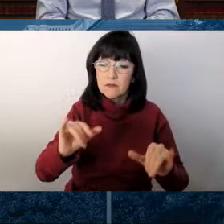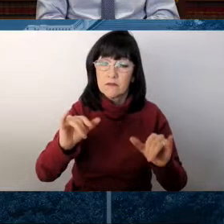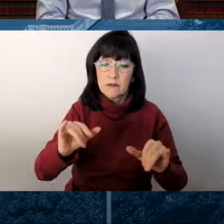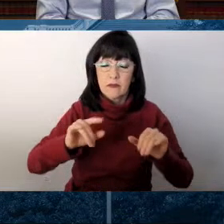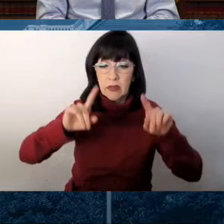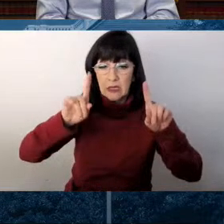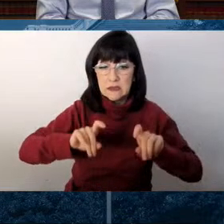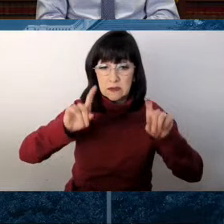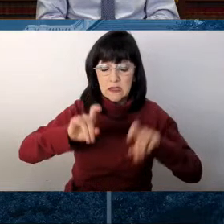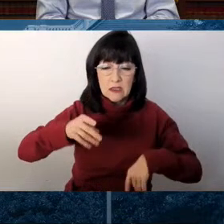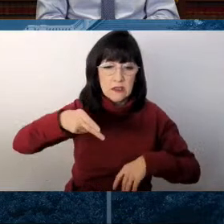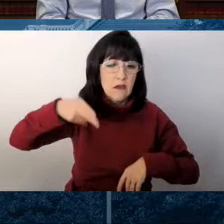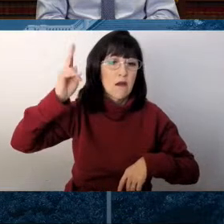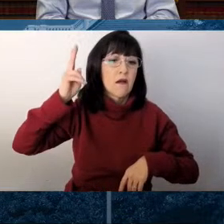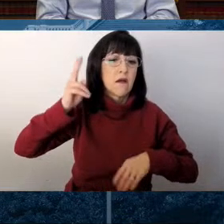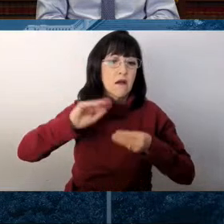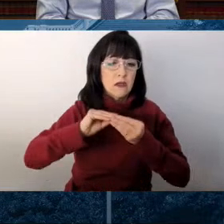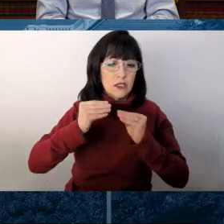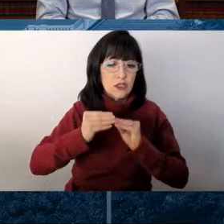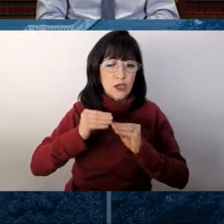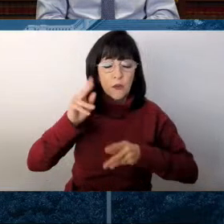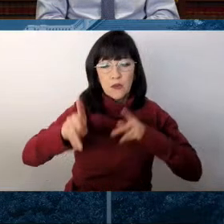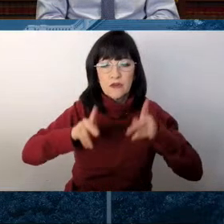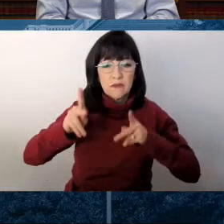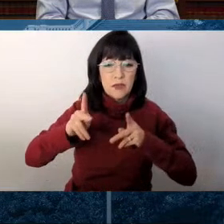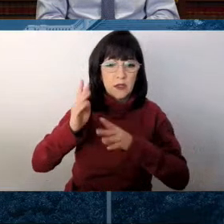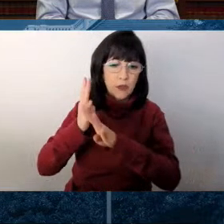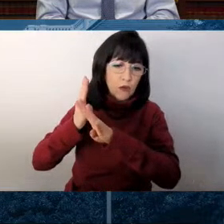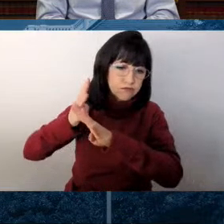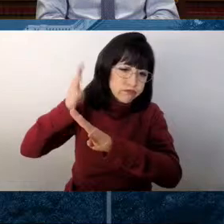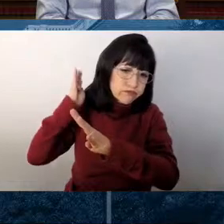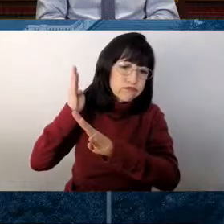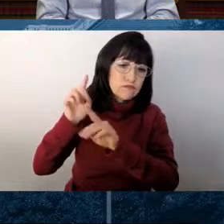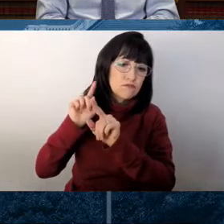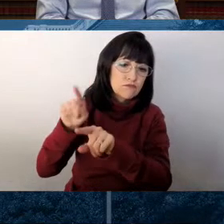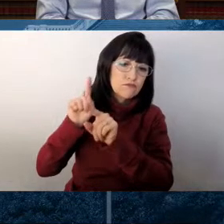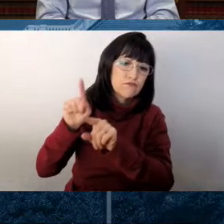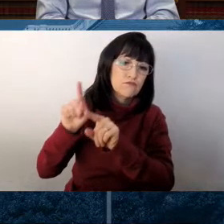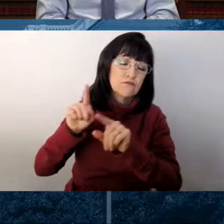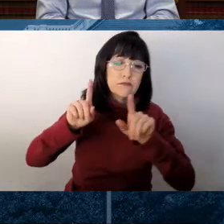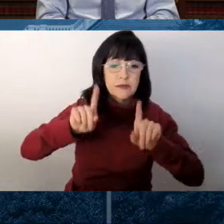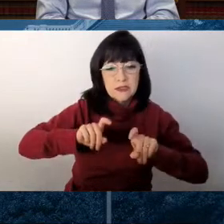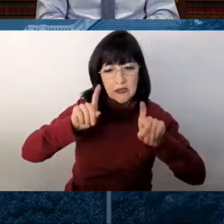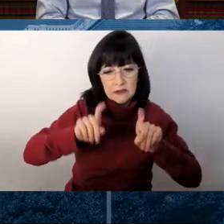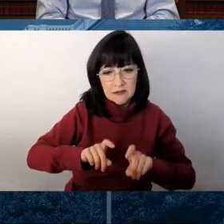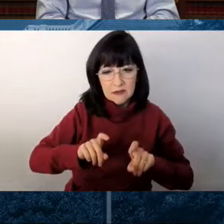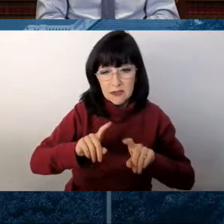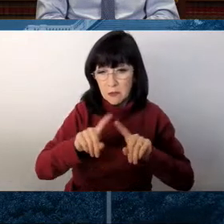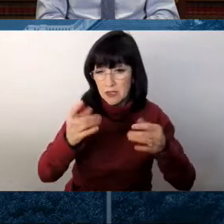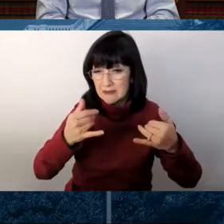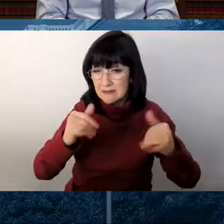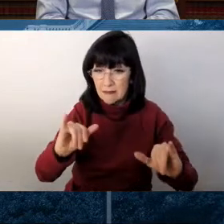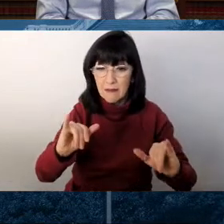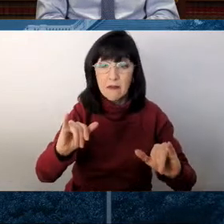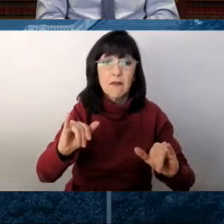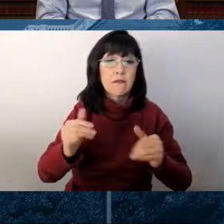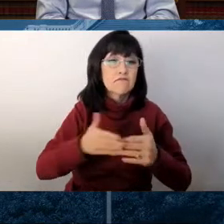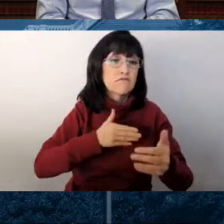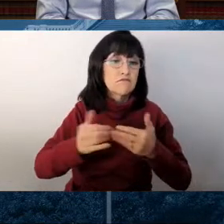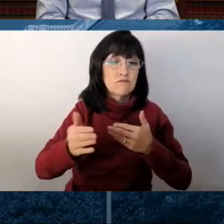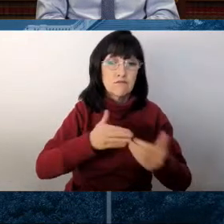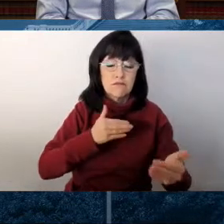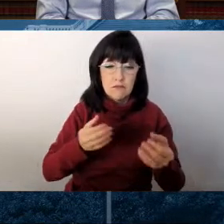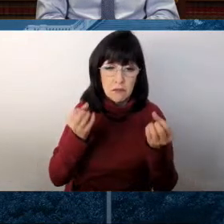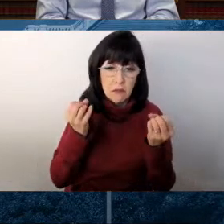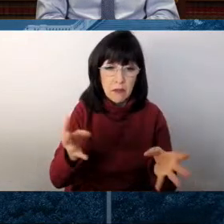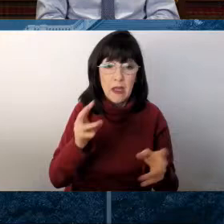high numbers, and we'll talk a little bit about that. But even with those high numbers, we have almost 30% of those tests